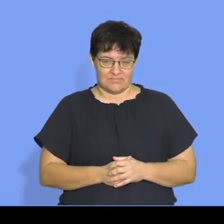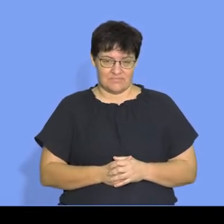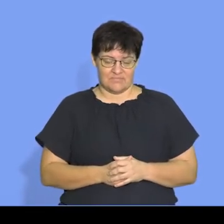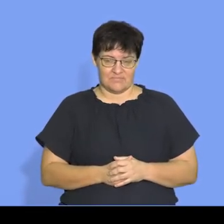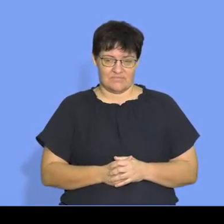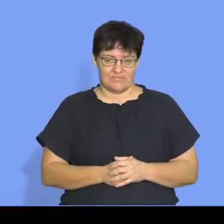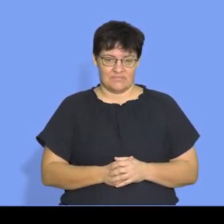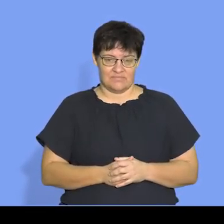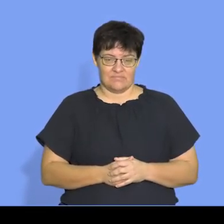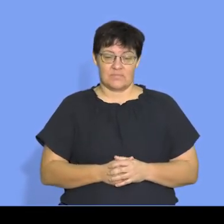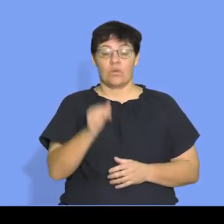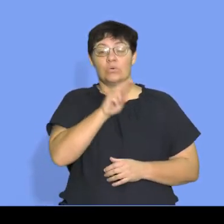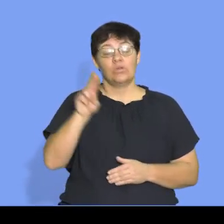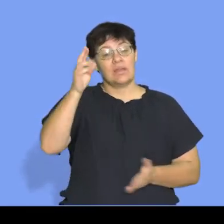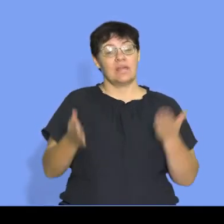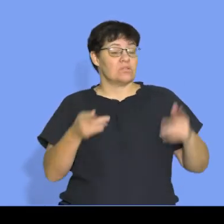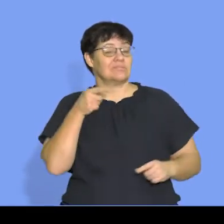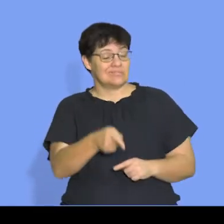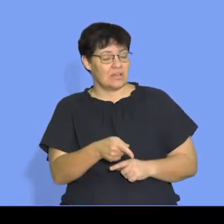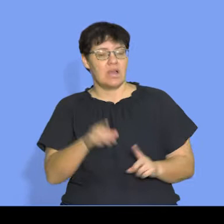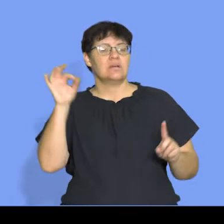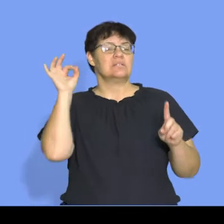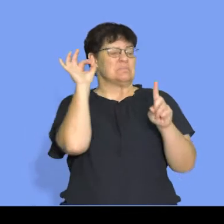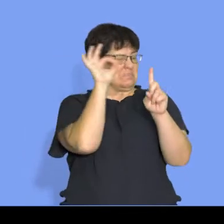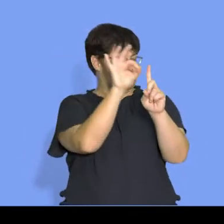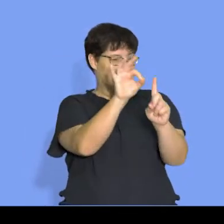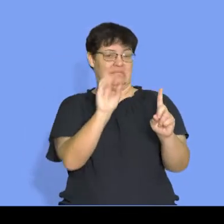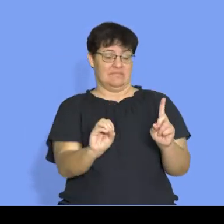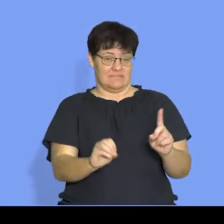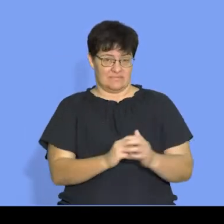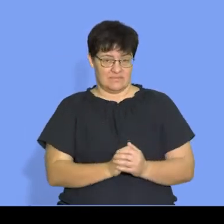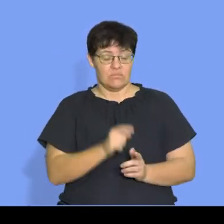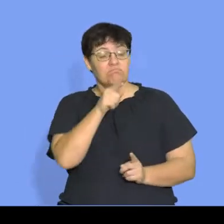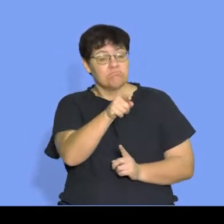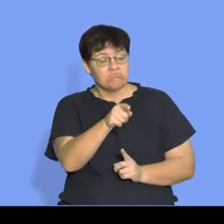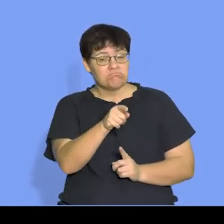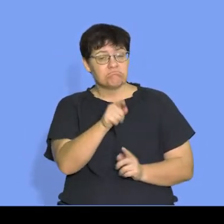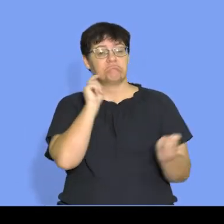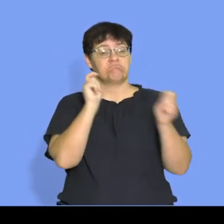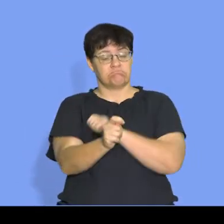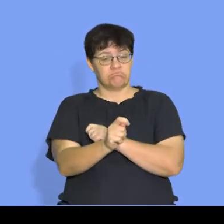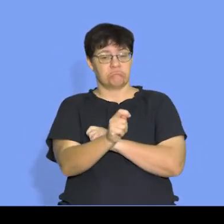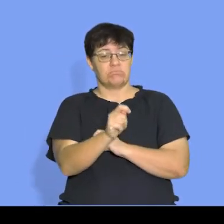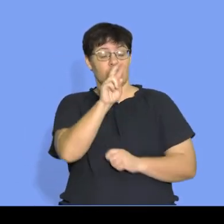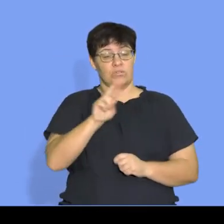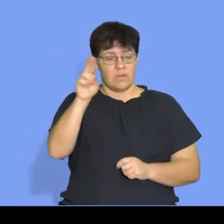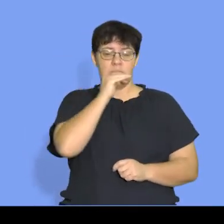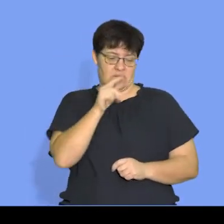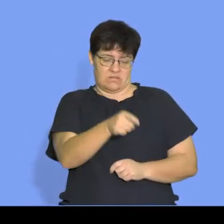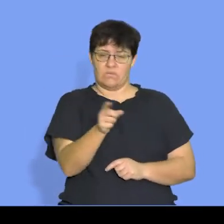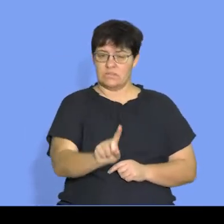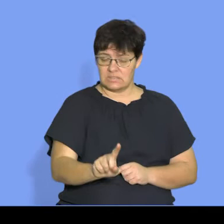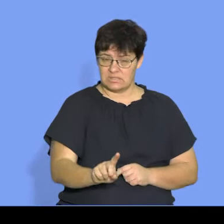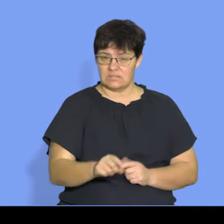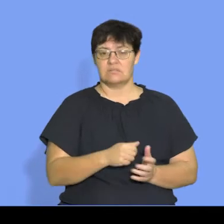Now, a quadratic equation in specific now, so for an equation to be quadratic, we say it is quadratic because it